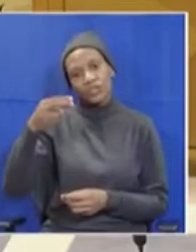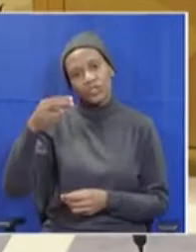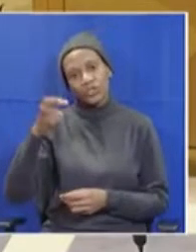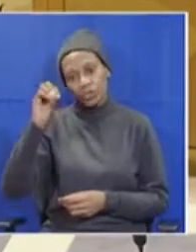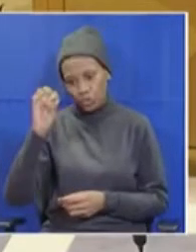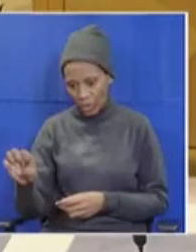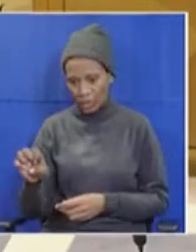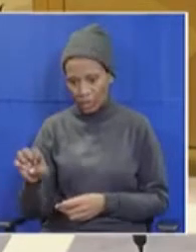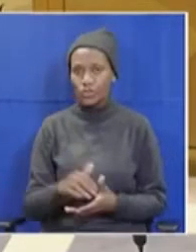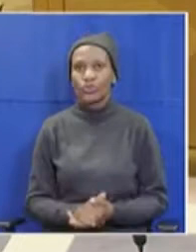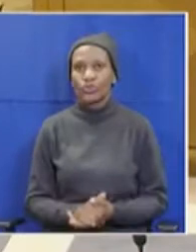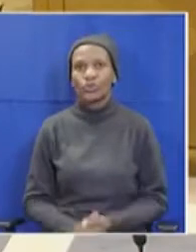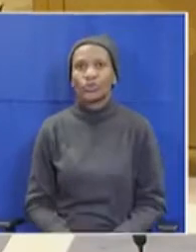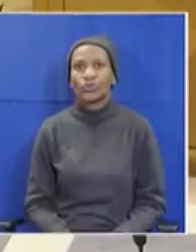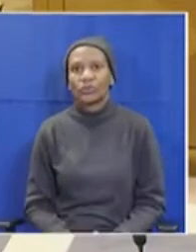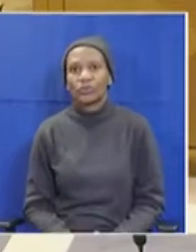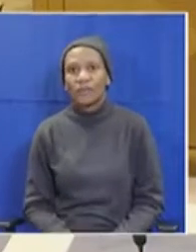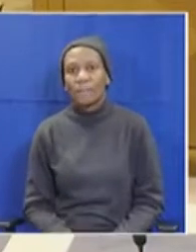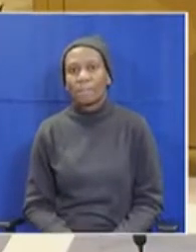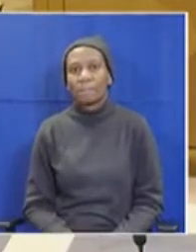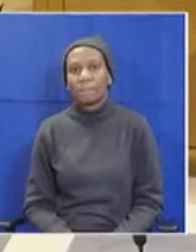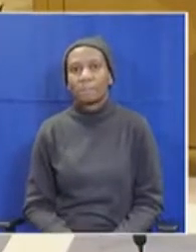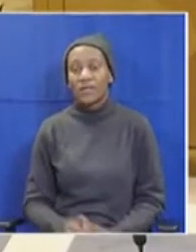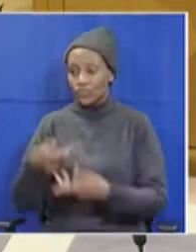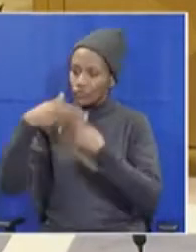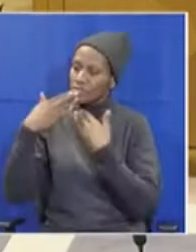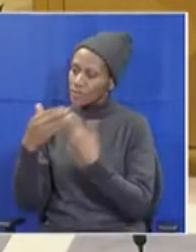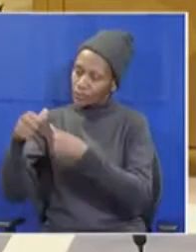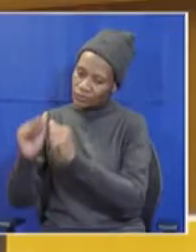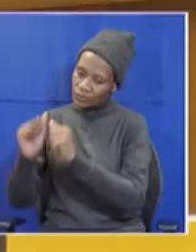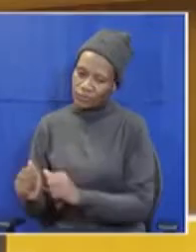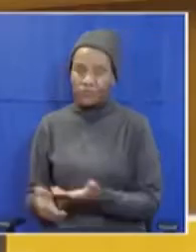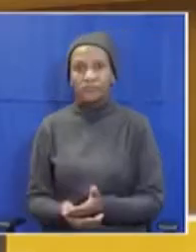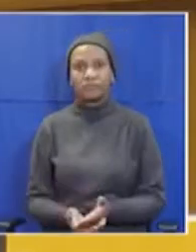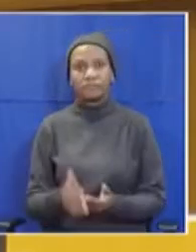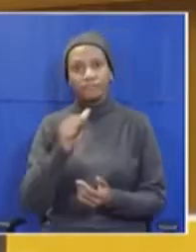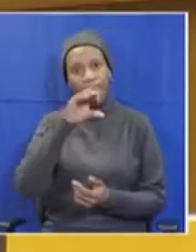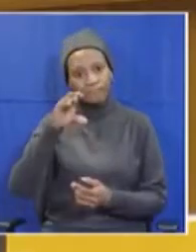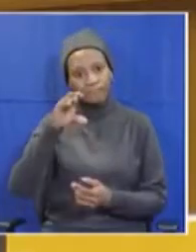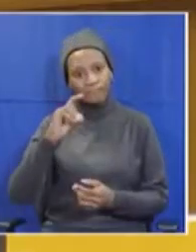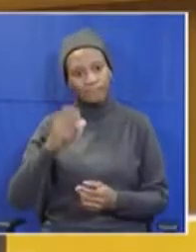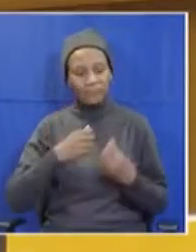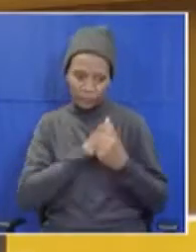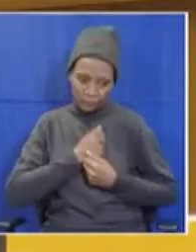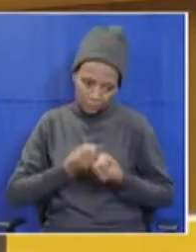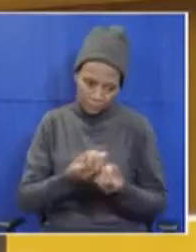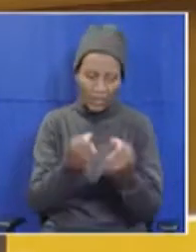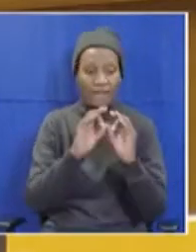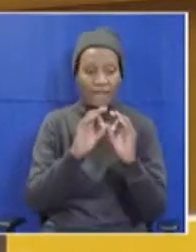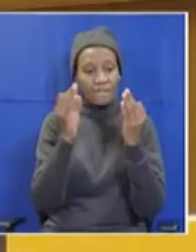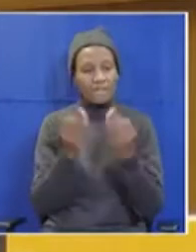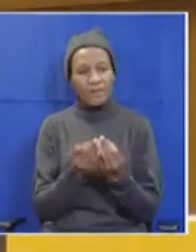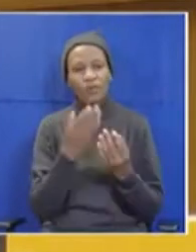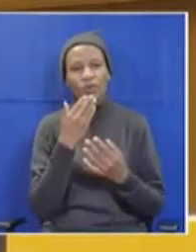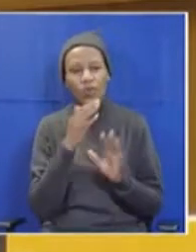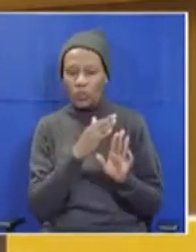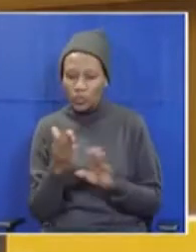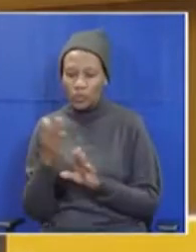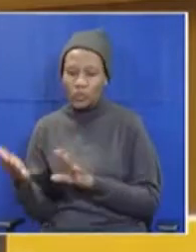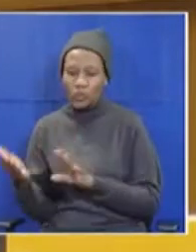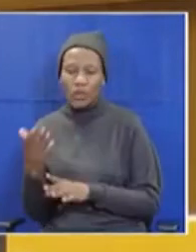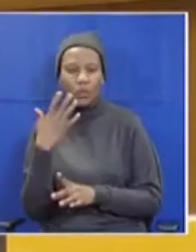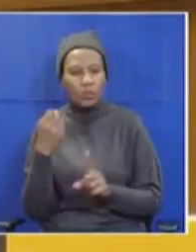Thank you, Chairperson. The ACDP would like to extend their sincere condolences to the families who lost their loved ones while